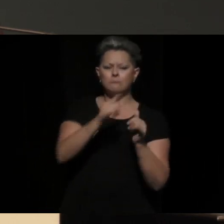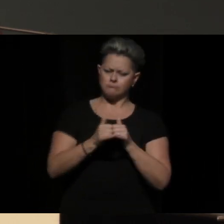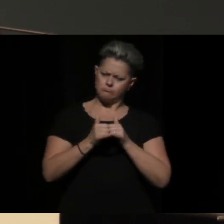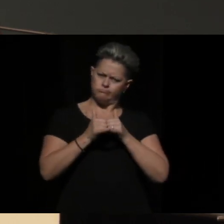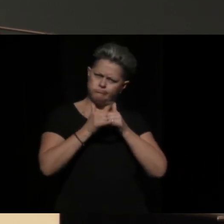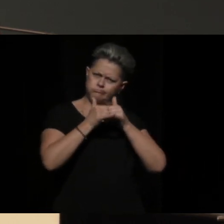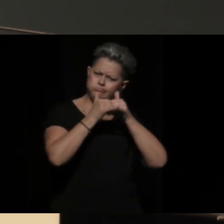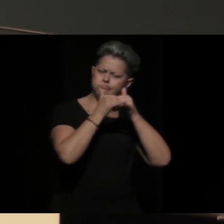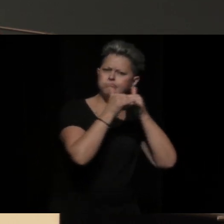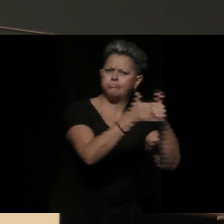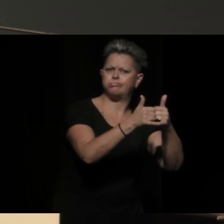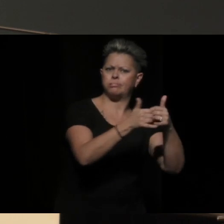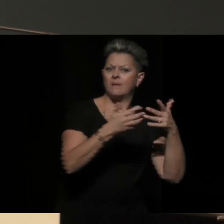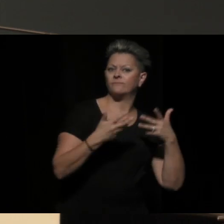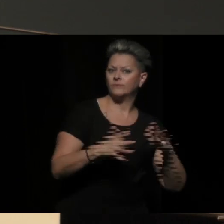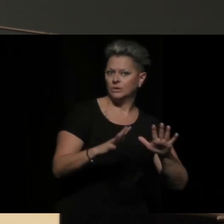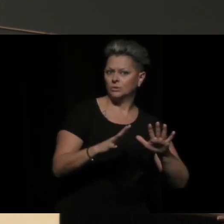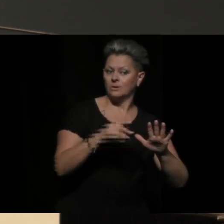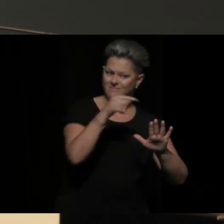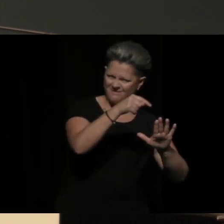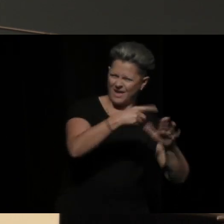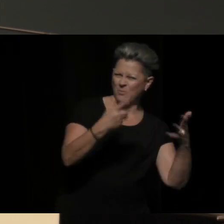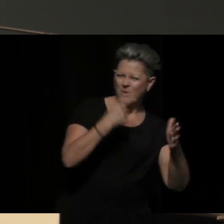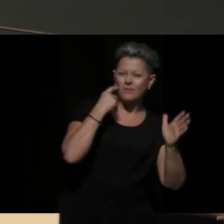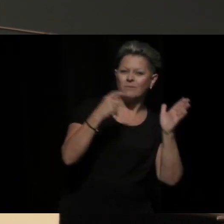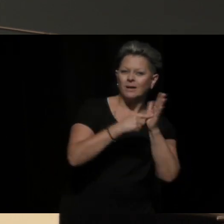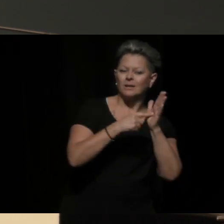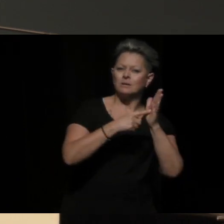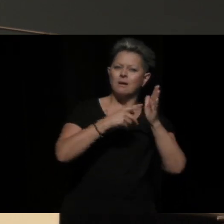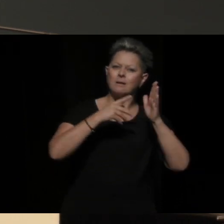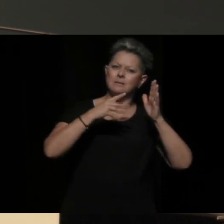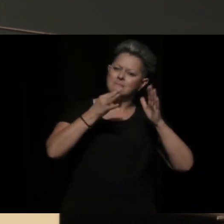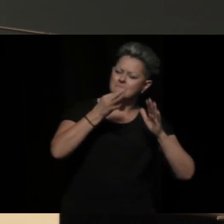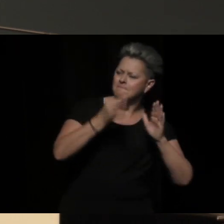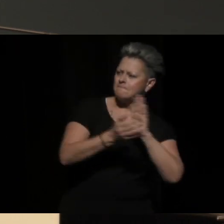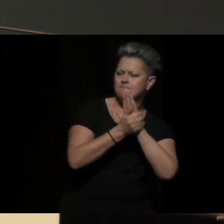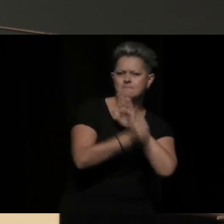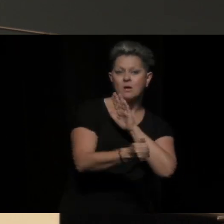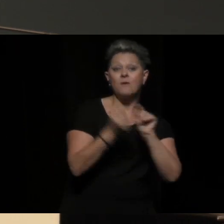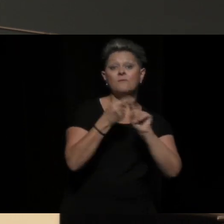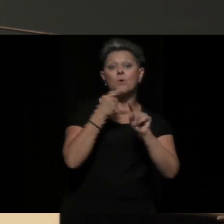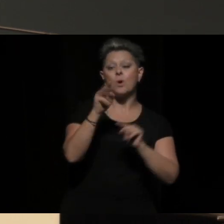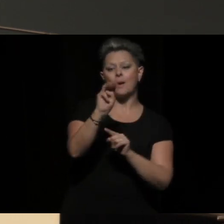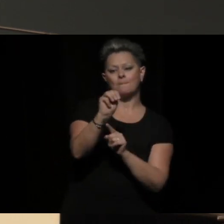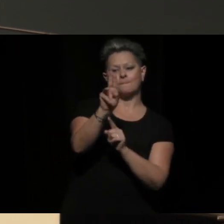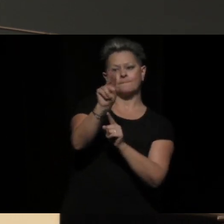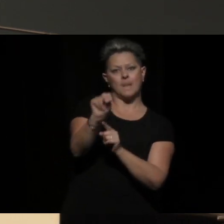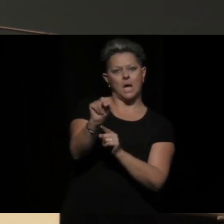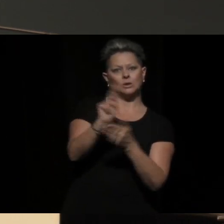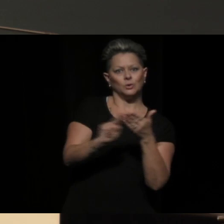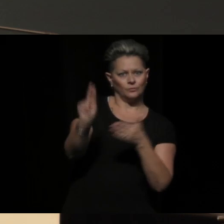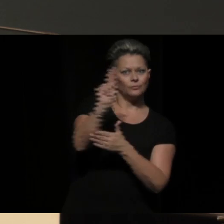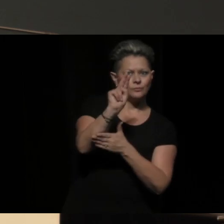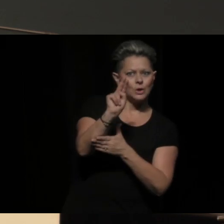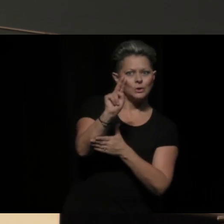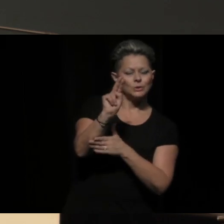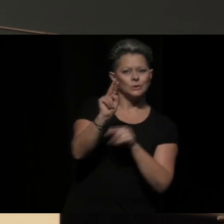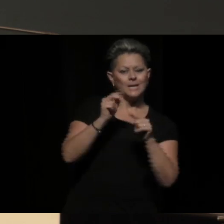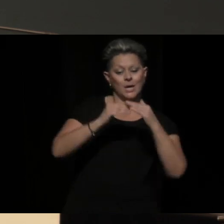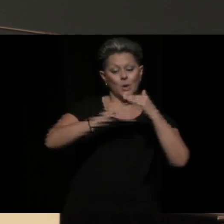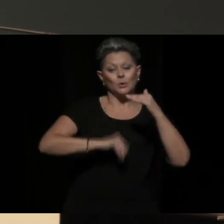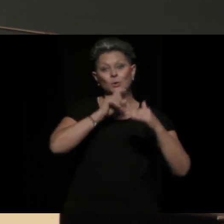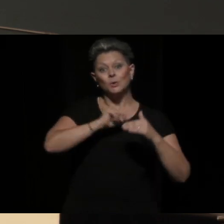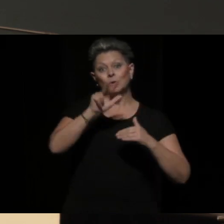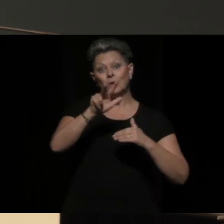Horizon Award, which recognizes outstanding achievement among Memorial University's young alumni under the age of